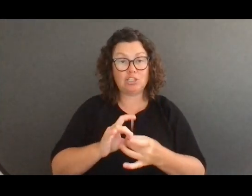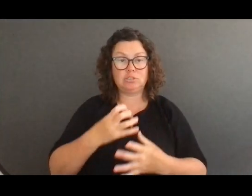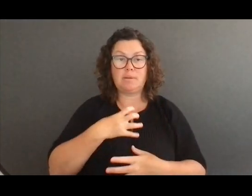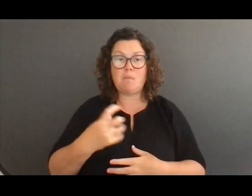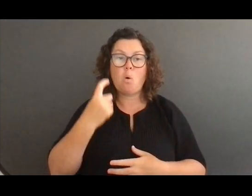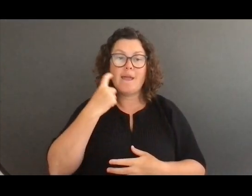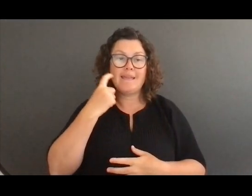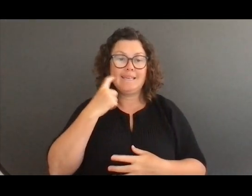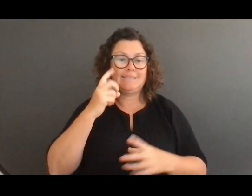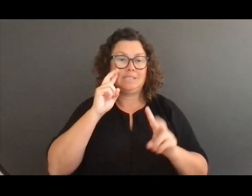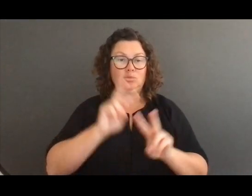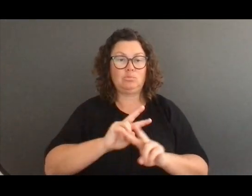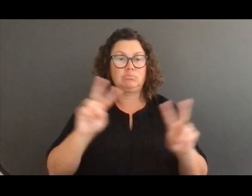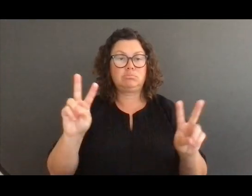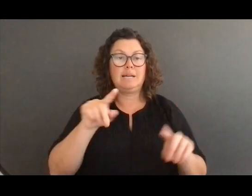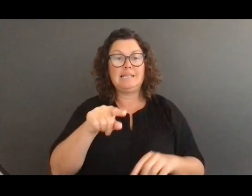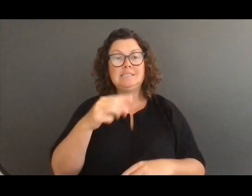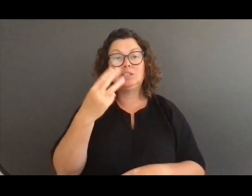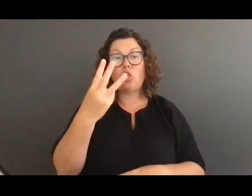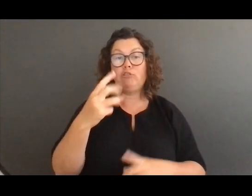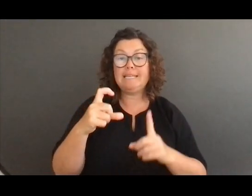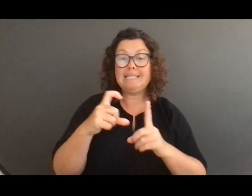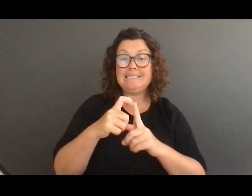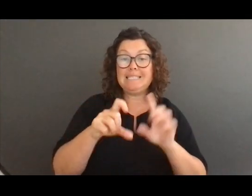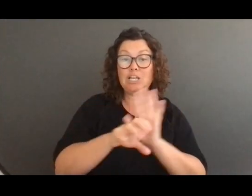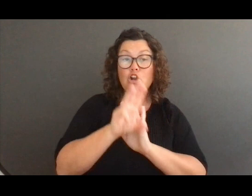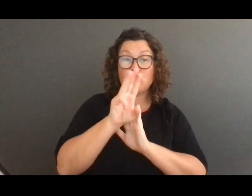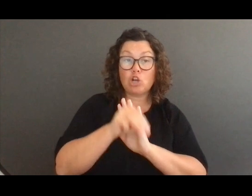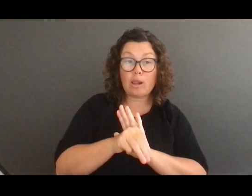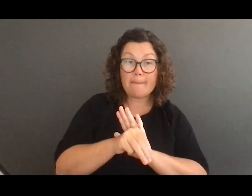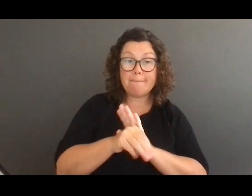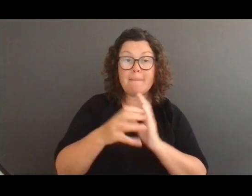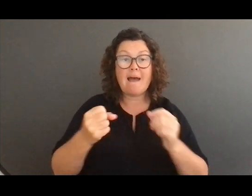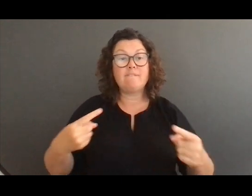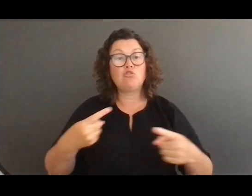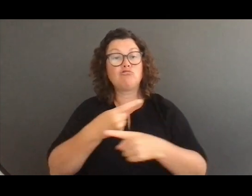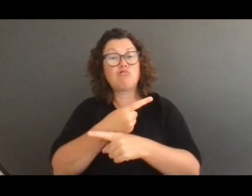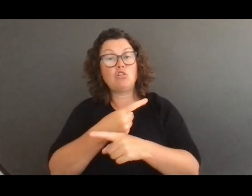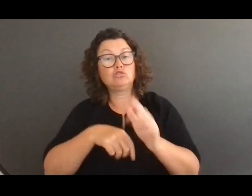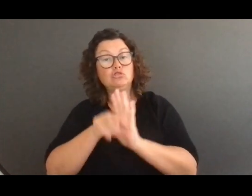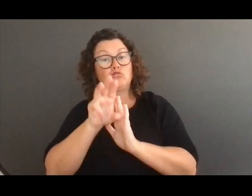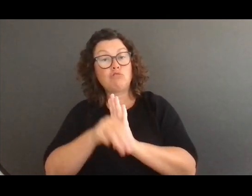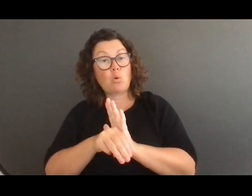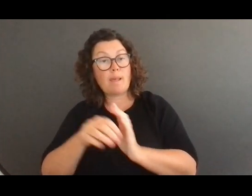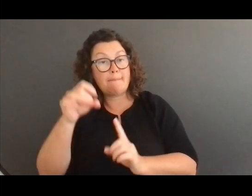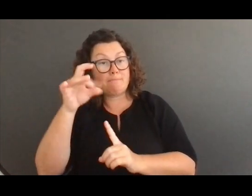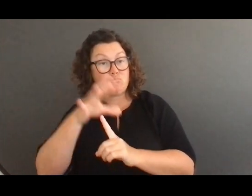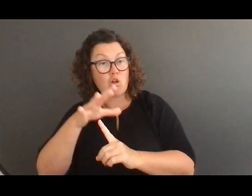Australian curriculum. It has general capabilities and cross-curriculum priorities that also inform the content we teach.